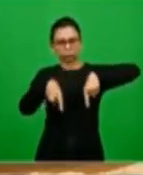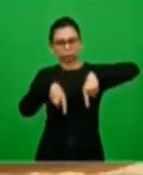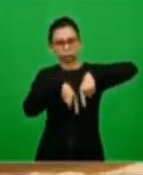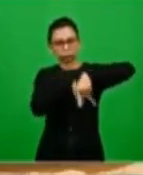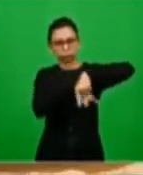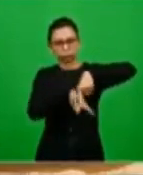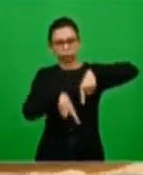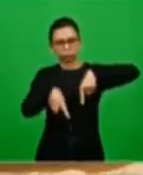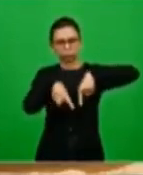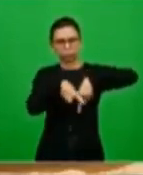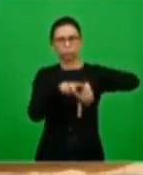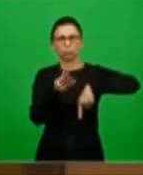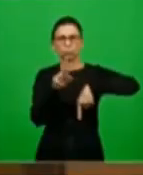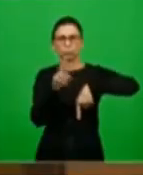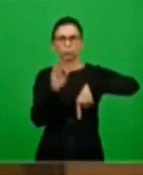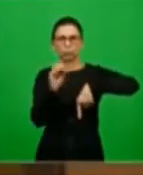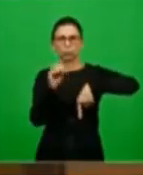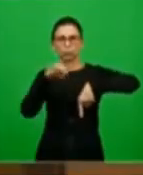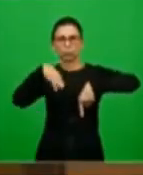Roman